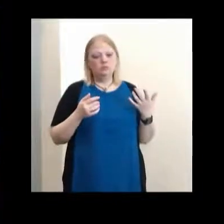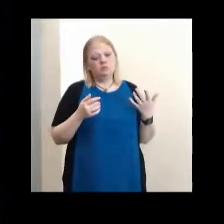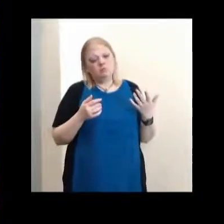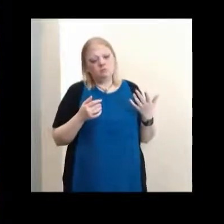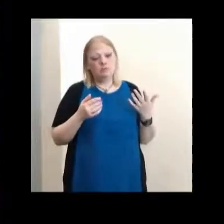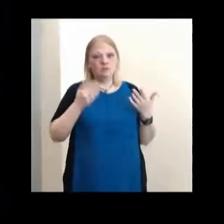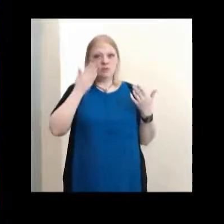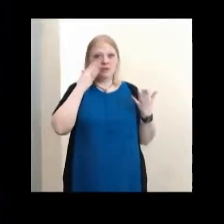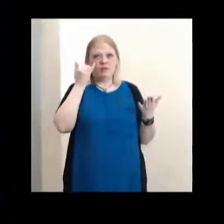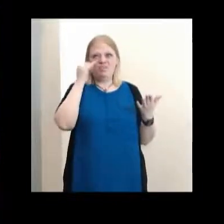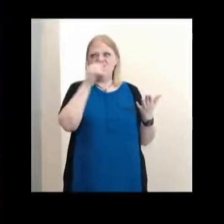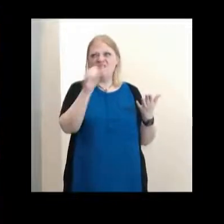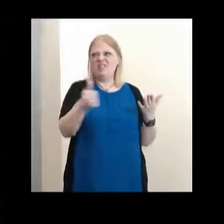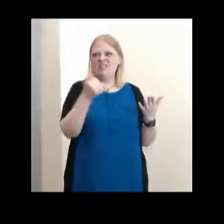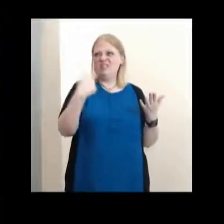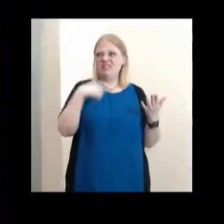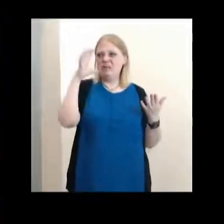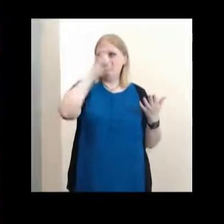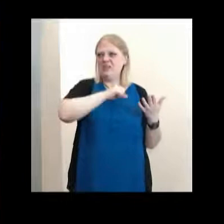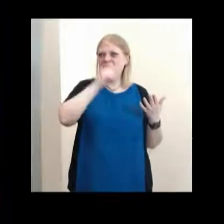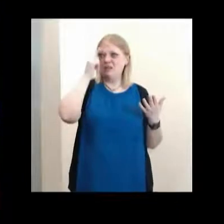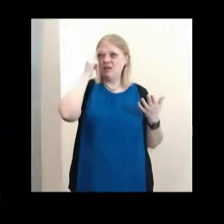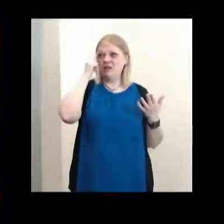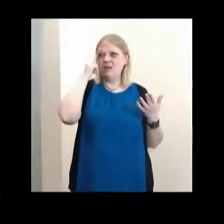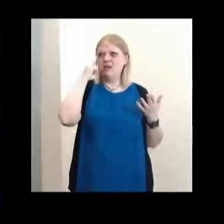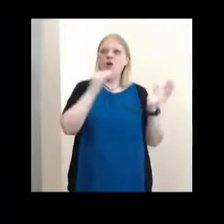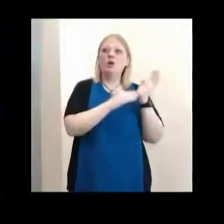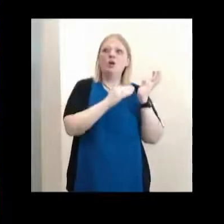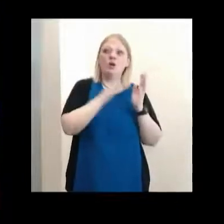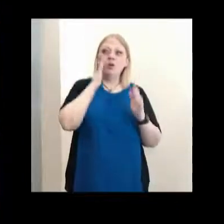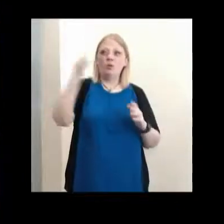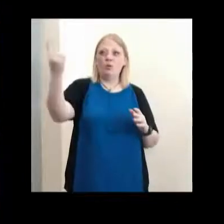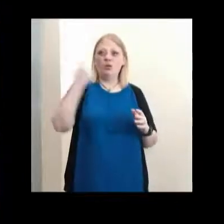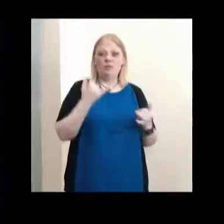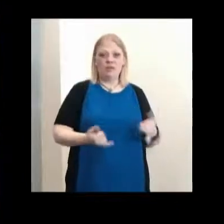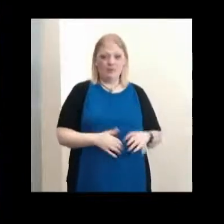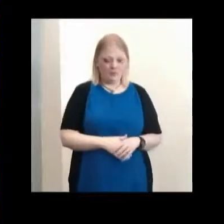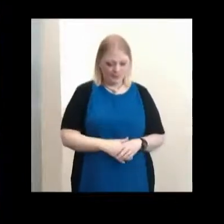don't know if there's anything else that I missed. Oh, yeah. Doctor's going to come up now.